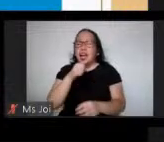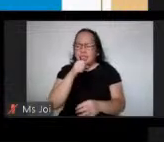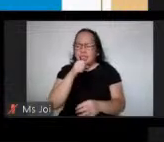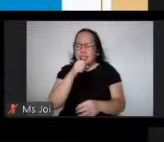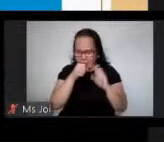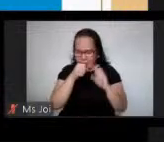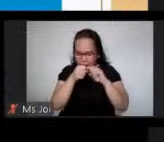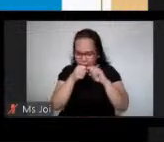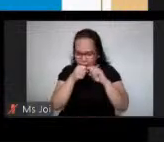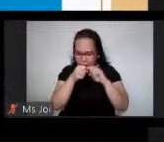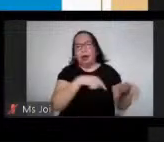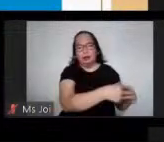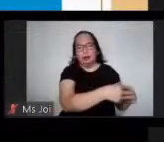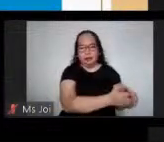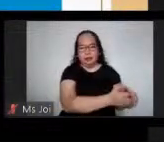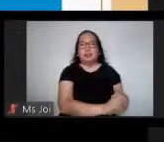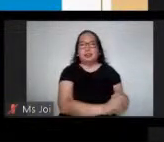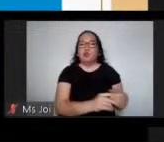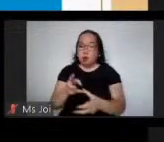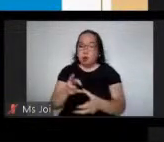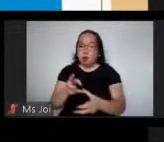When you're caring for sick people,